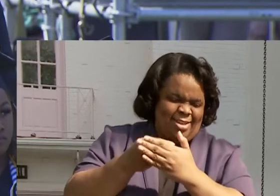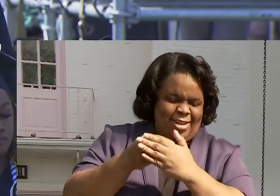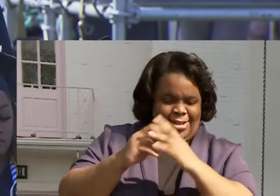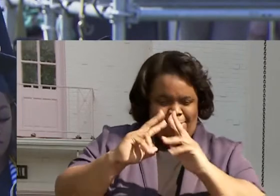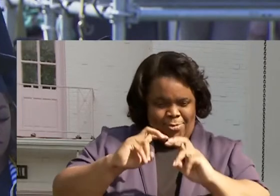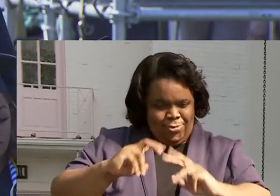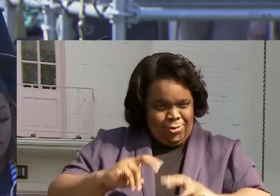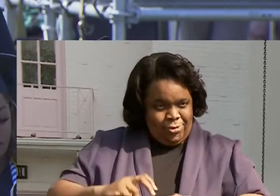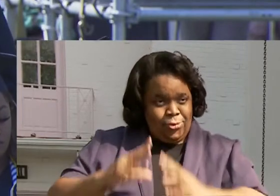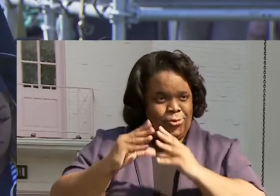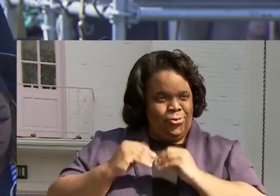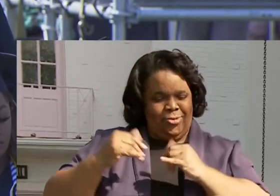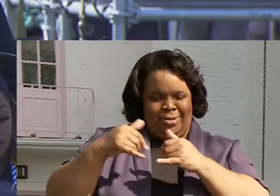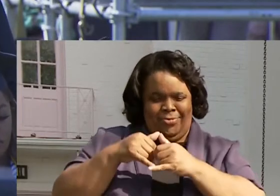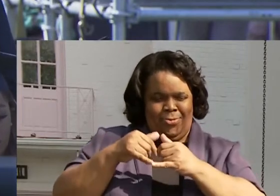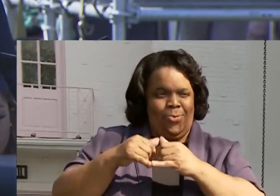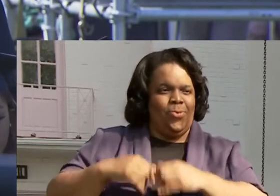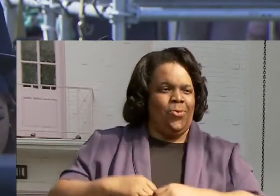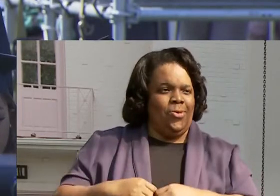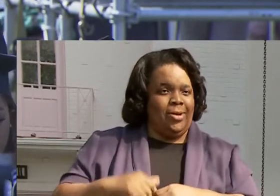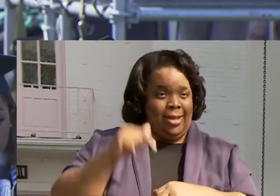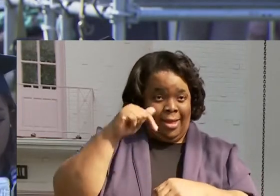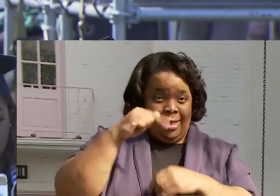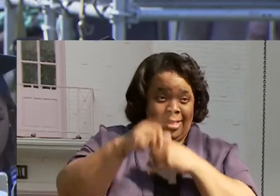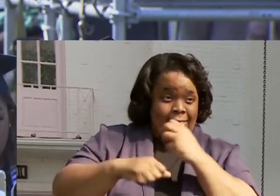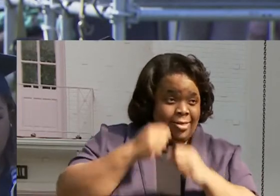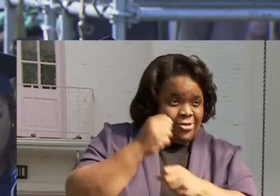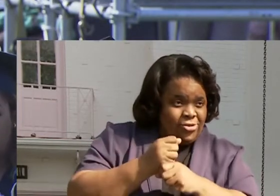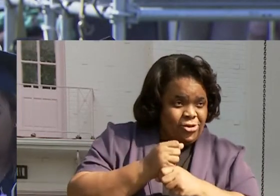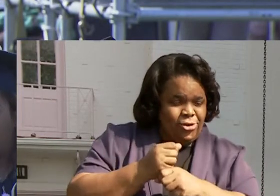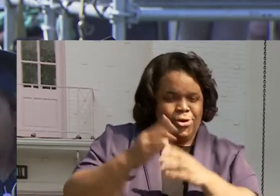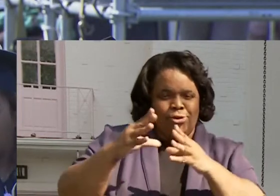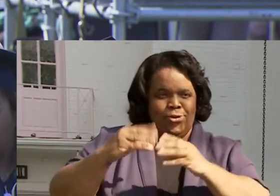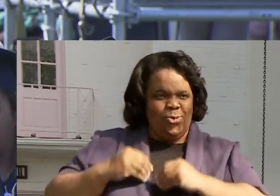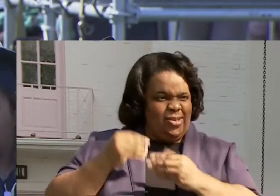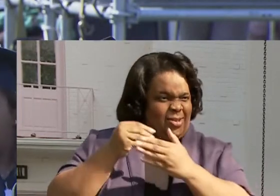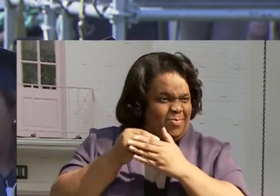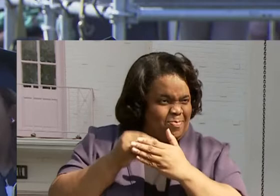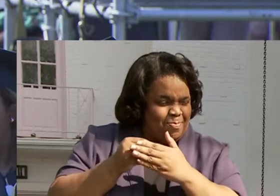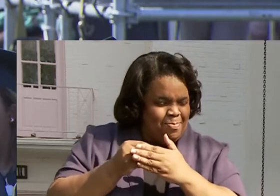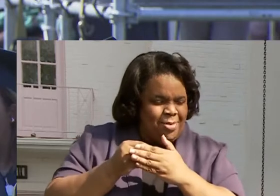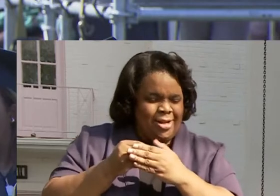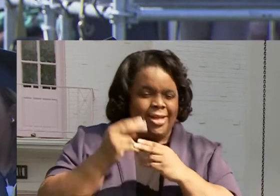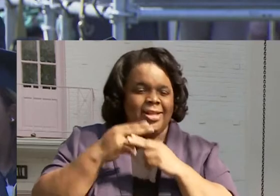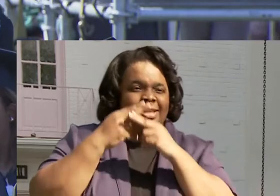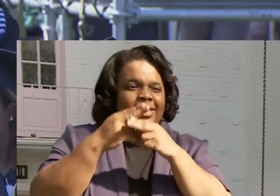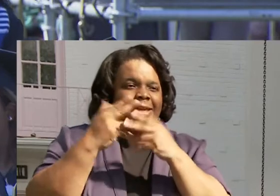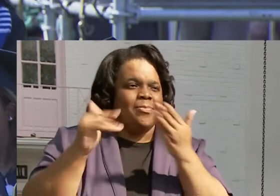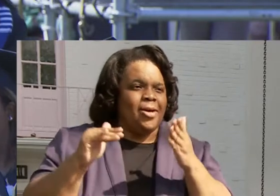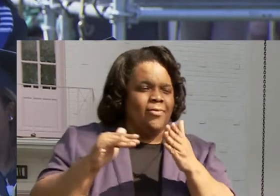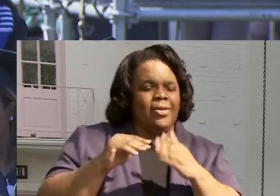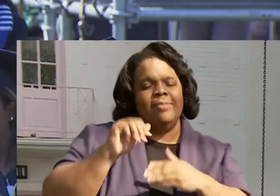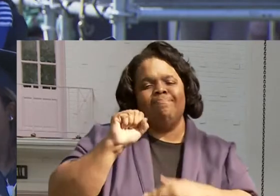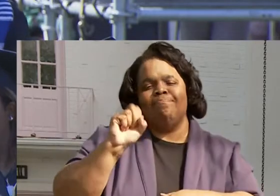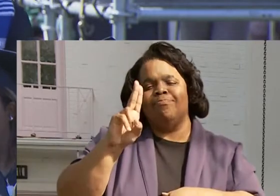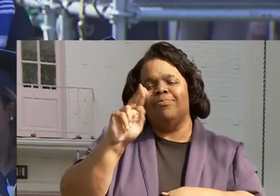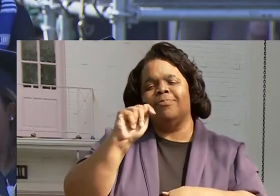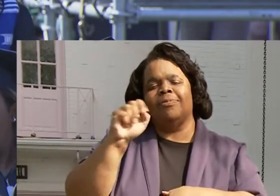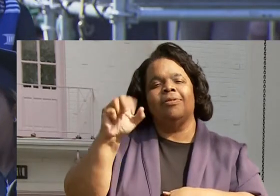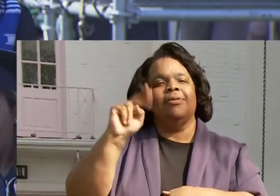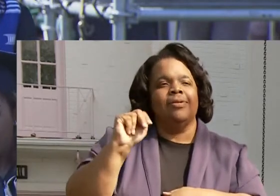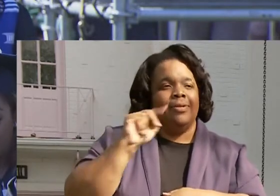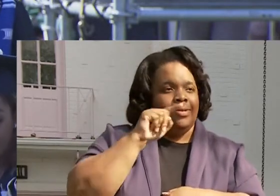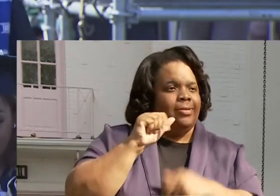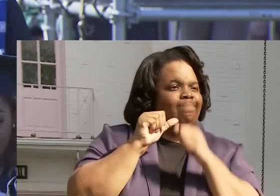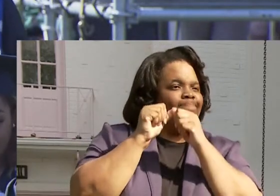Incidentally, she is this year's recipient of the Latrice Sutton Scholarship, named after the wife of William Sutton. She will continue to work